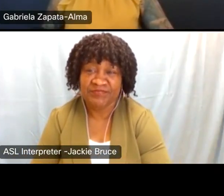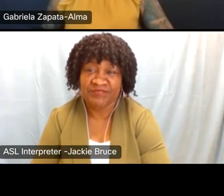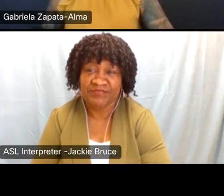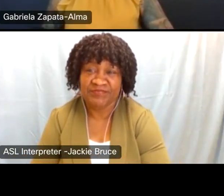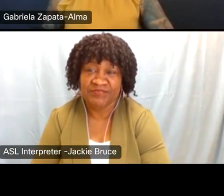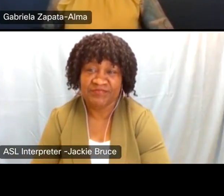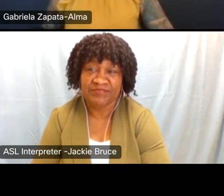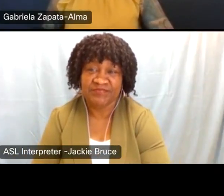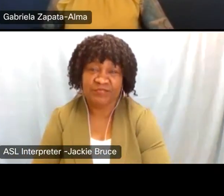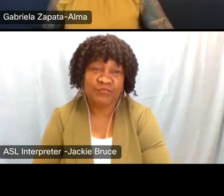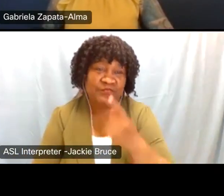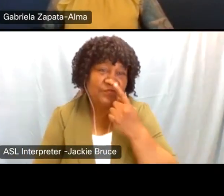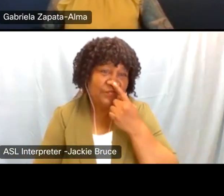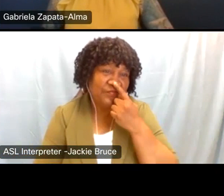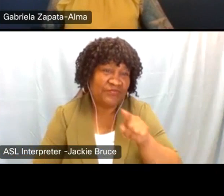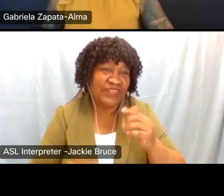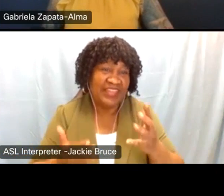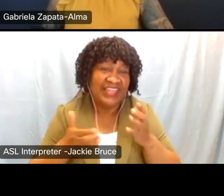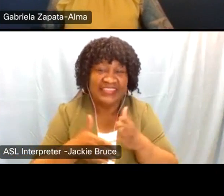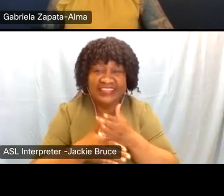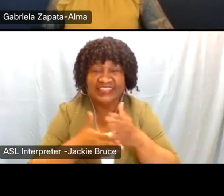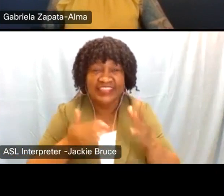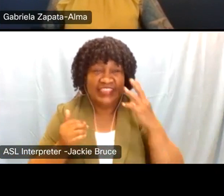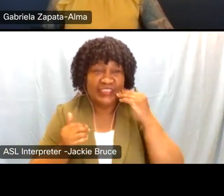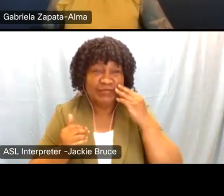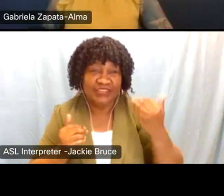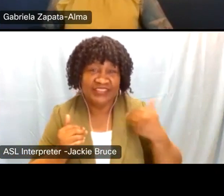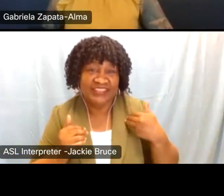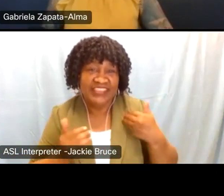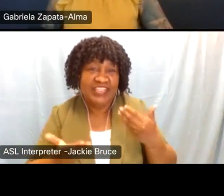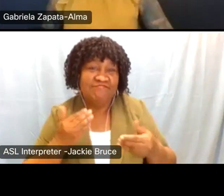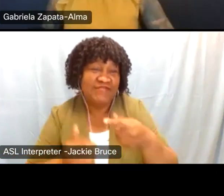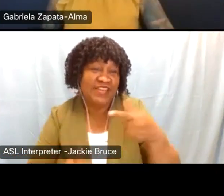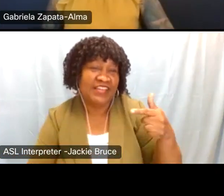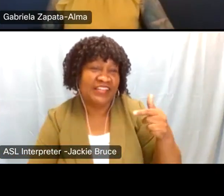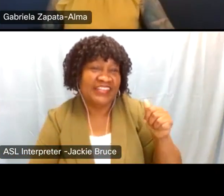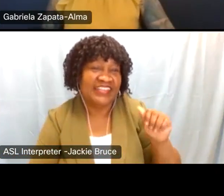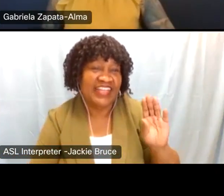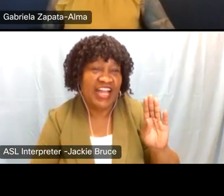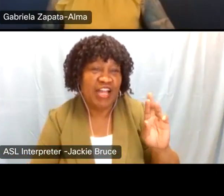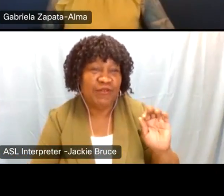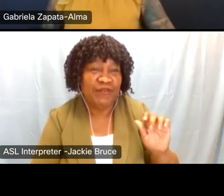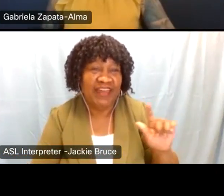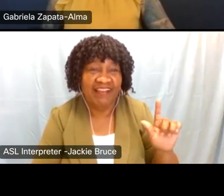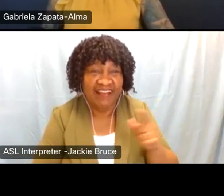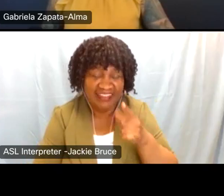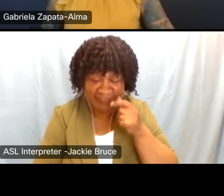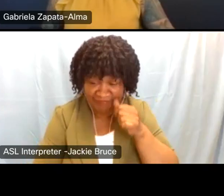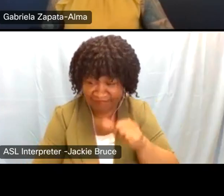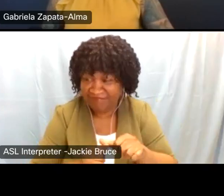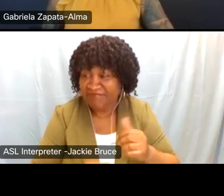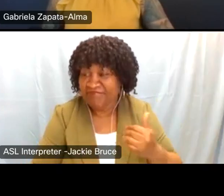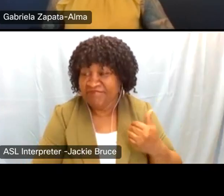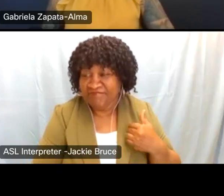If I may share an experience from a long time ago, Gabriela, you reminded me of a dear colleague I had